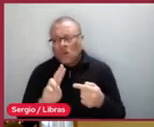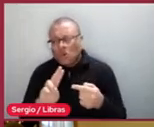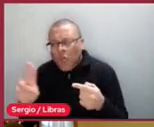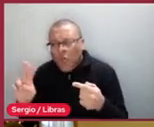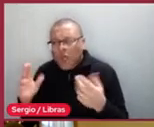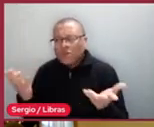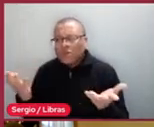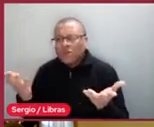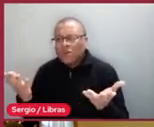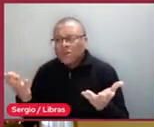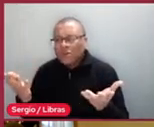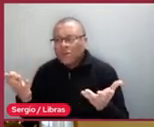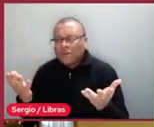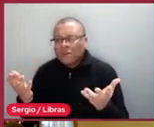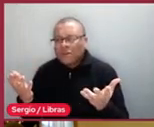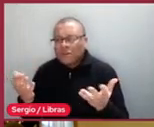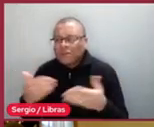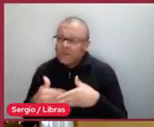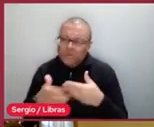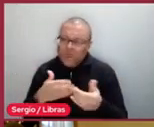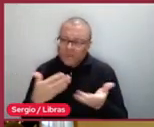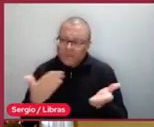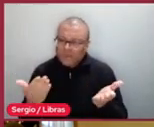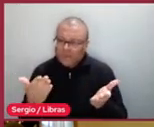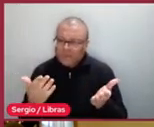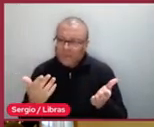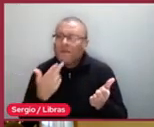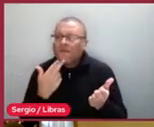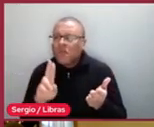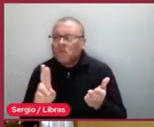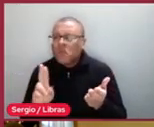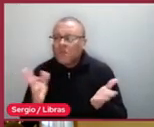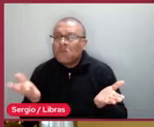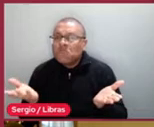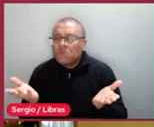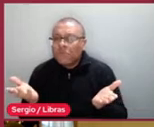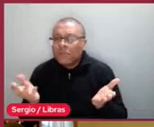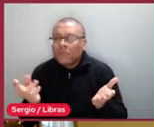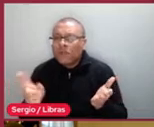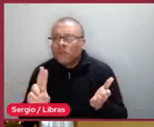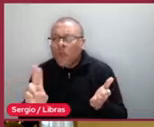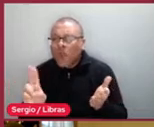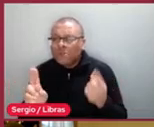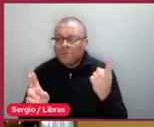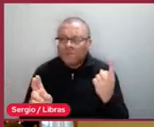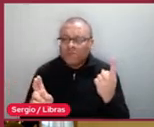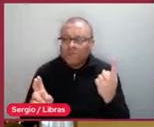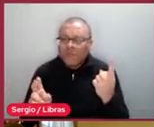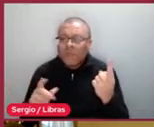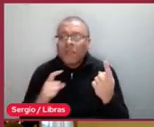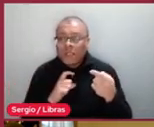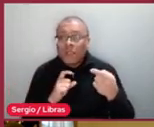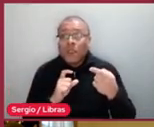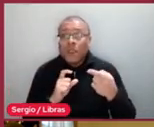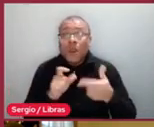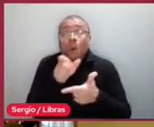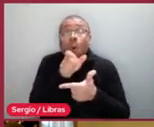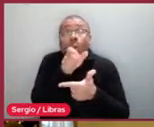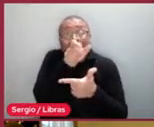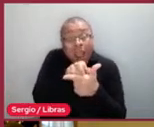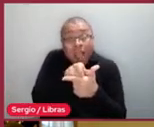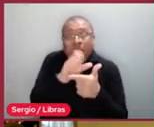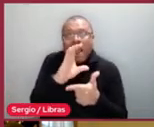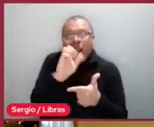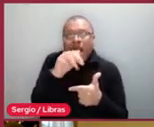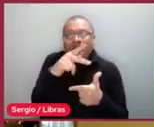a dot here, but anyway, username. So name comes from the field name,